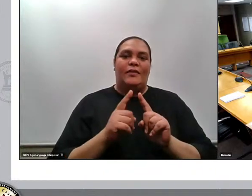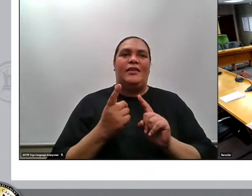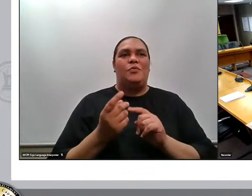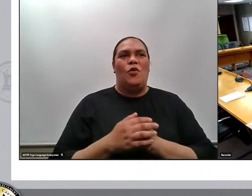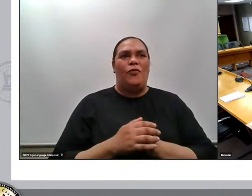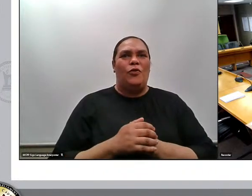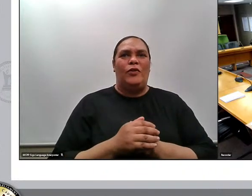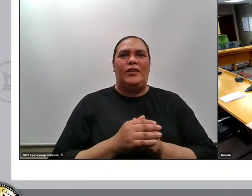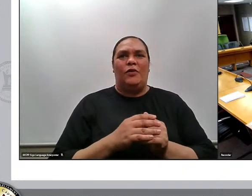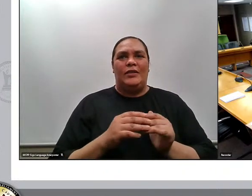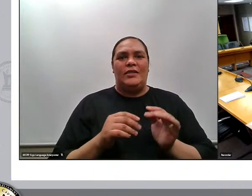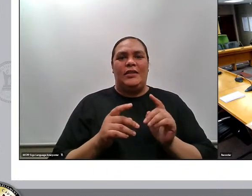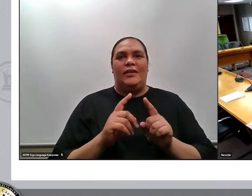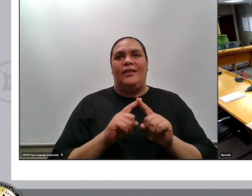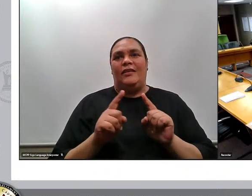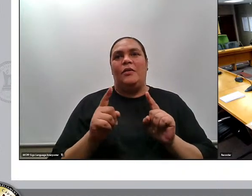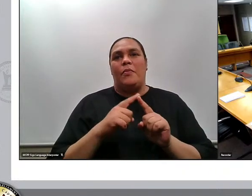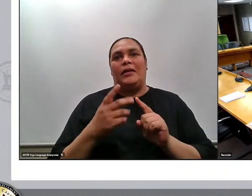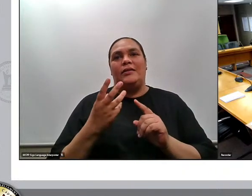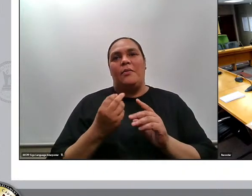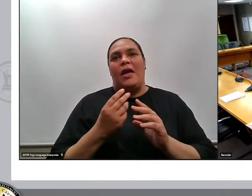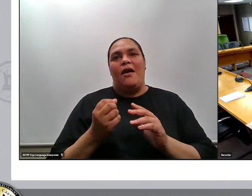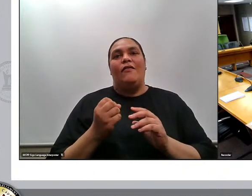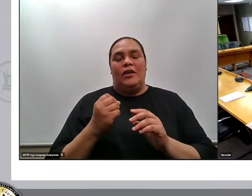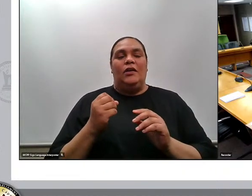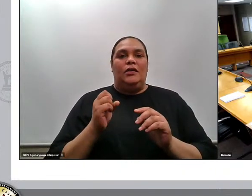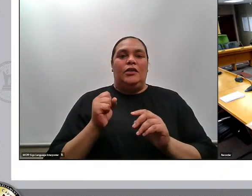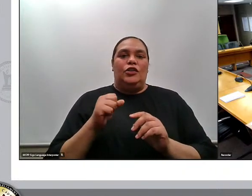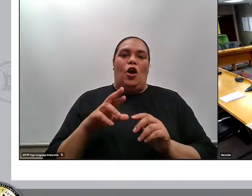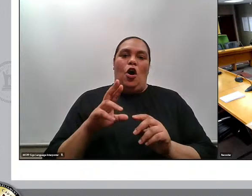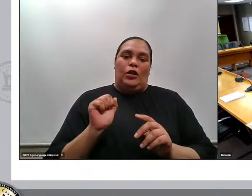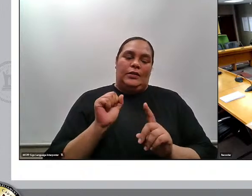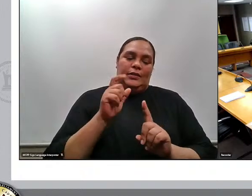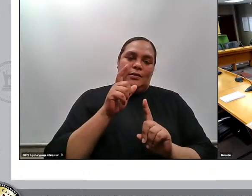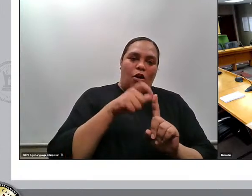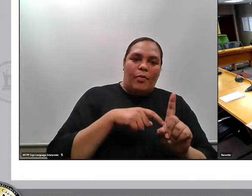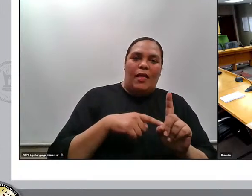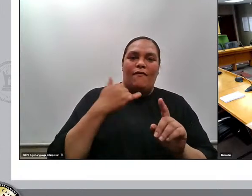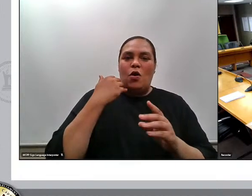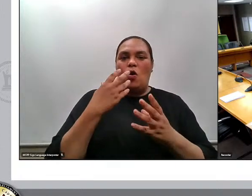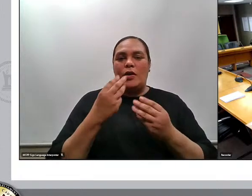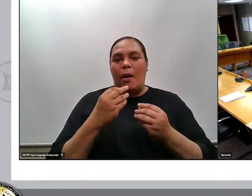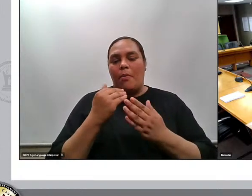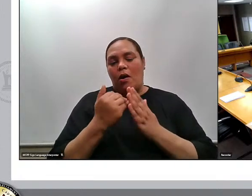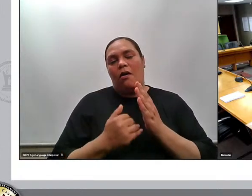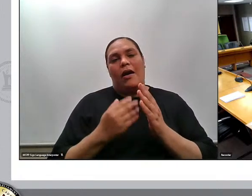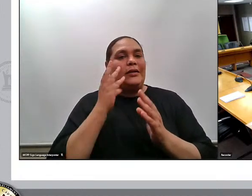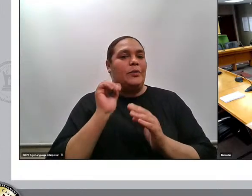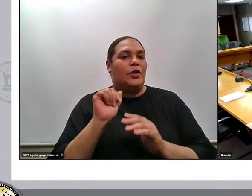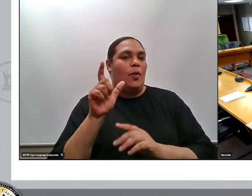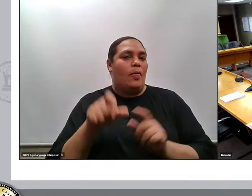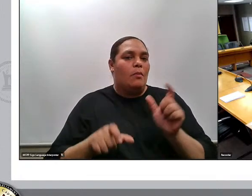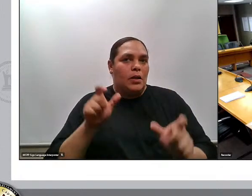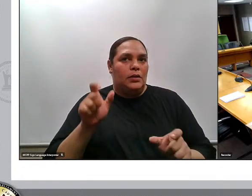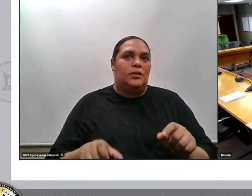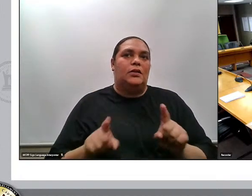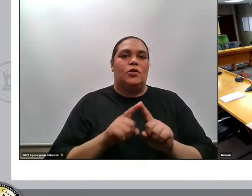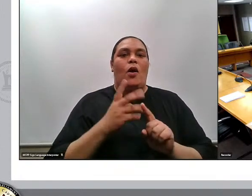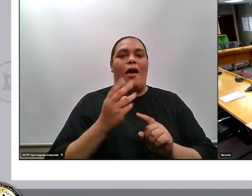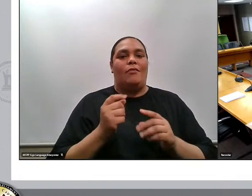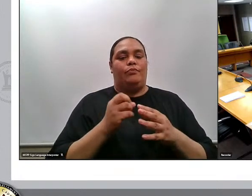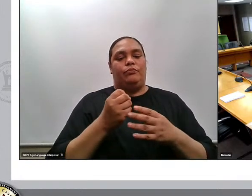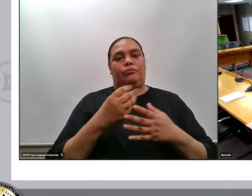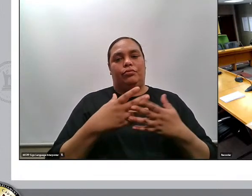just to the requirements of the SARS compliance and the employment record and experience of candidates? There are a number of